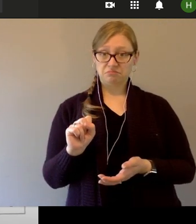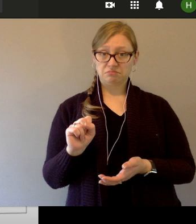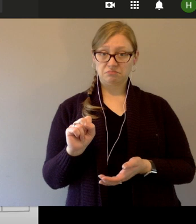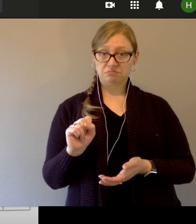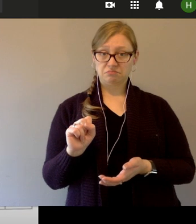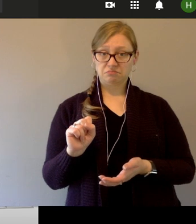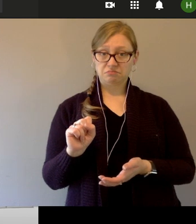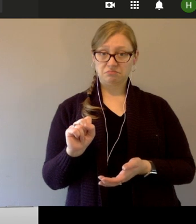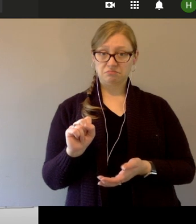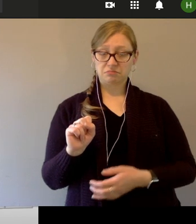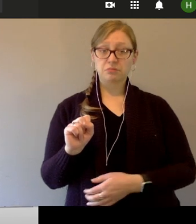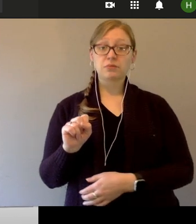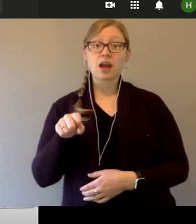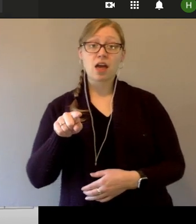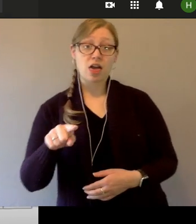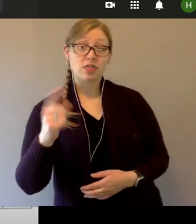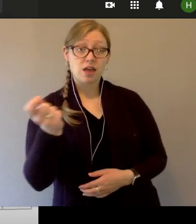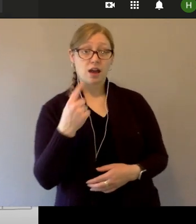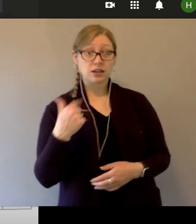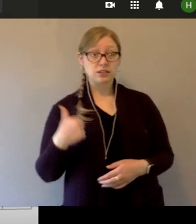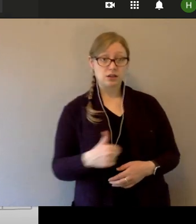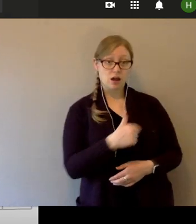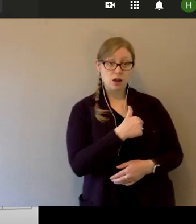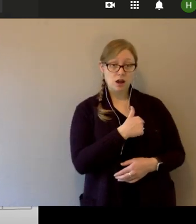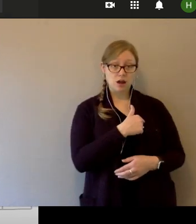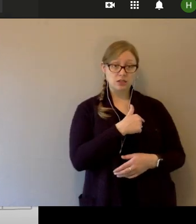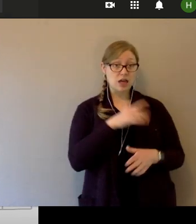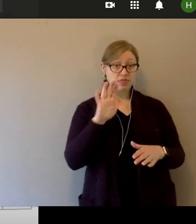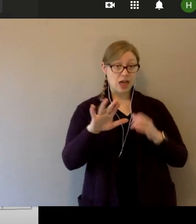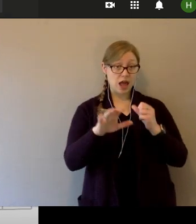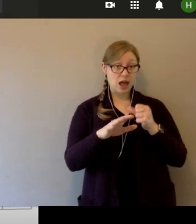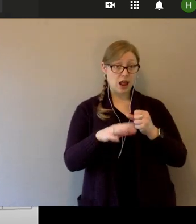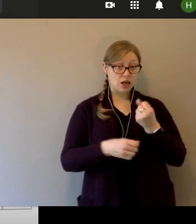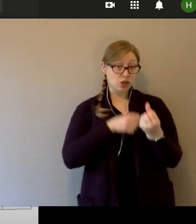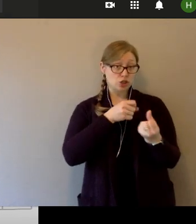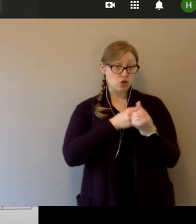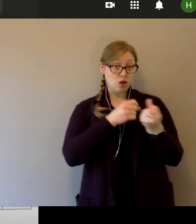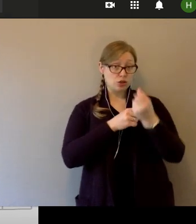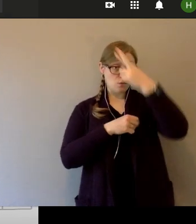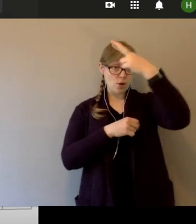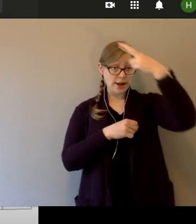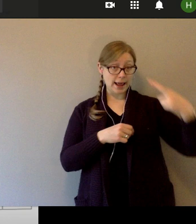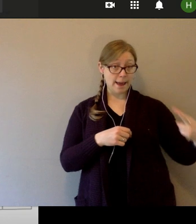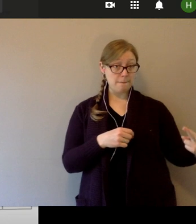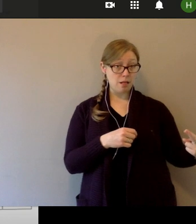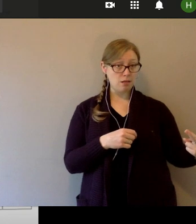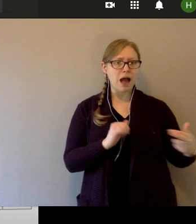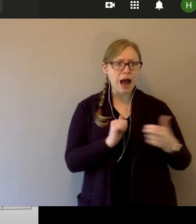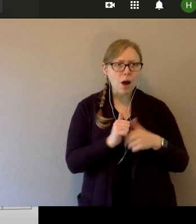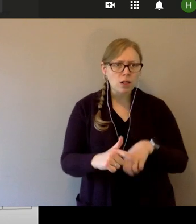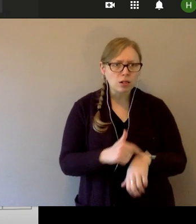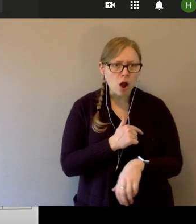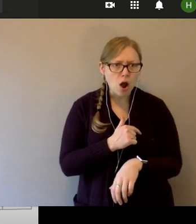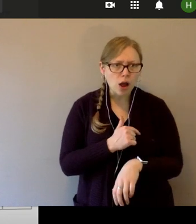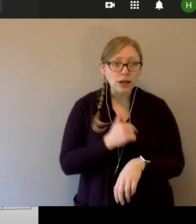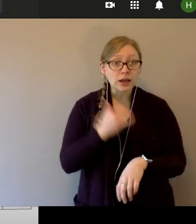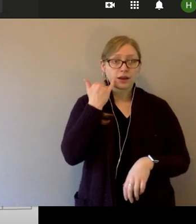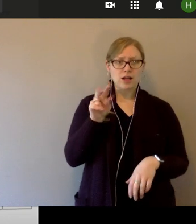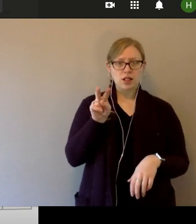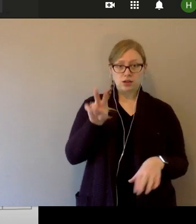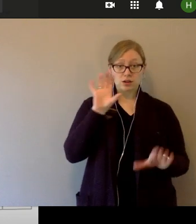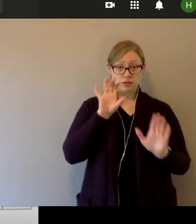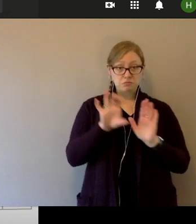And the question they ask us is, how long is the support cable? So I want to know this length. Now, look, if I look at that picture, I can clearly